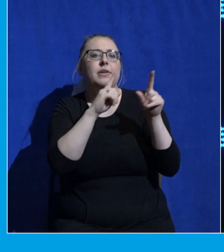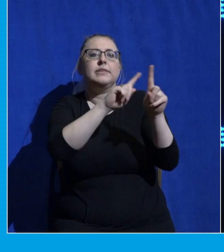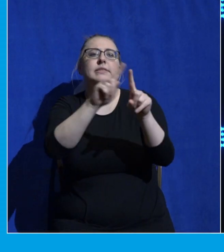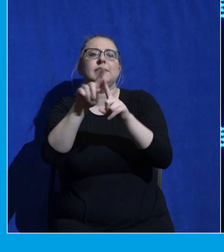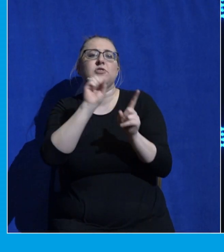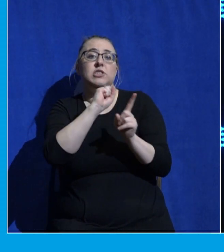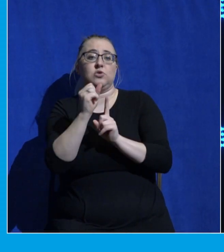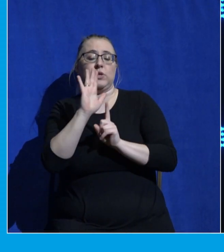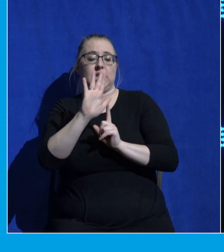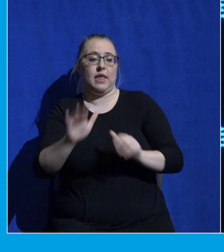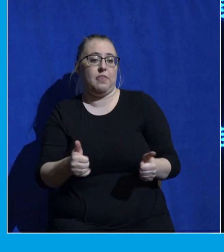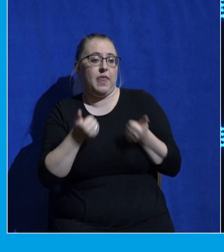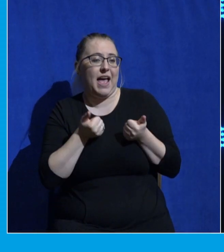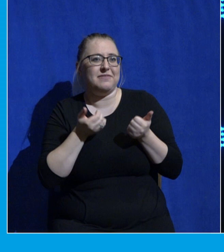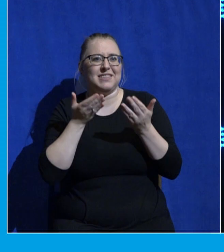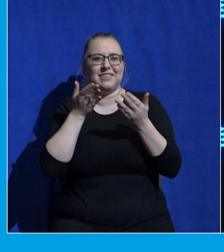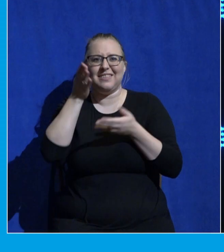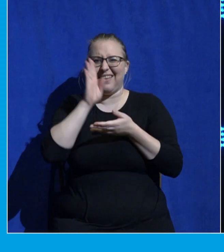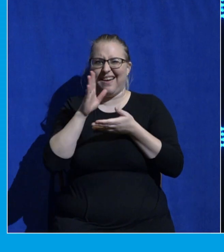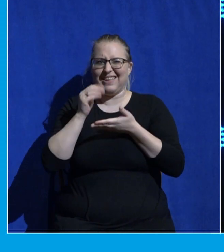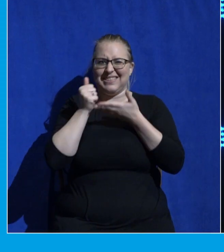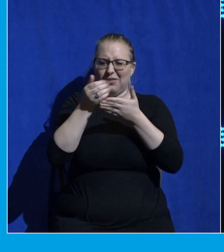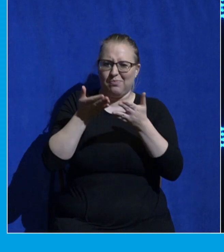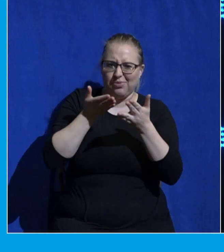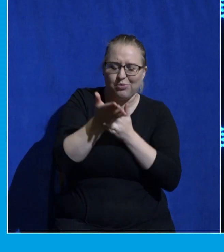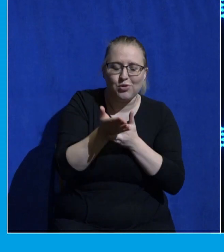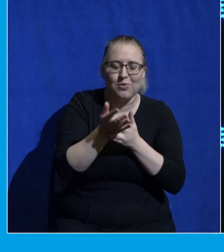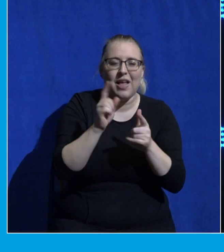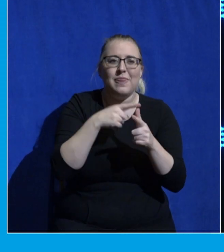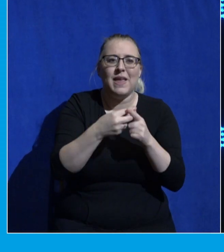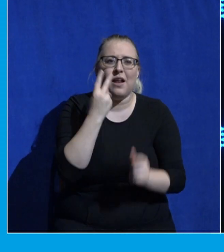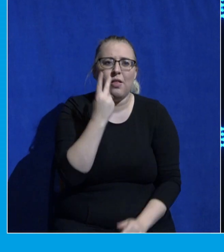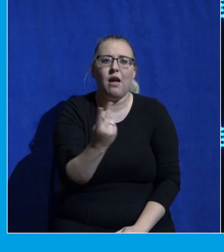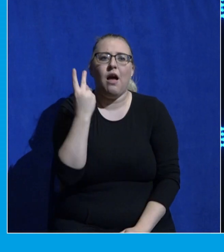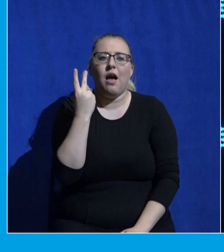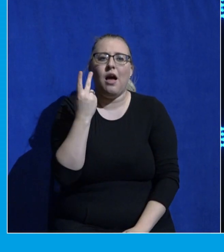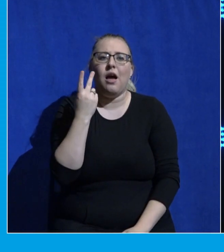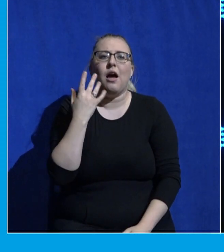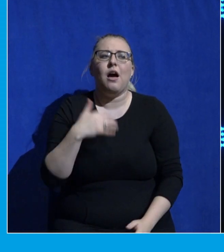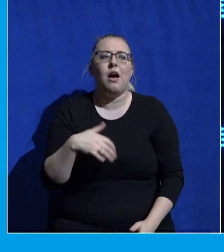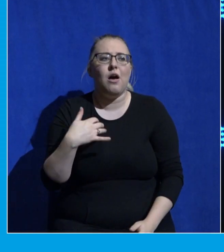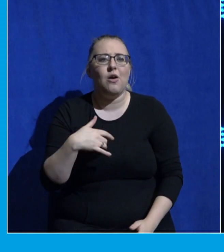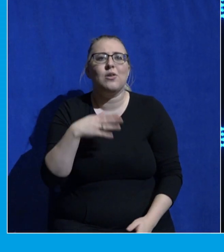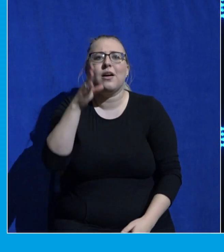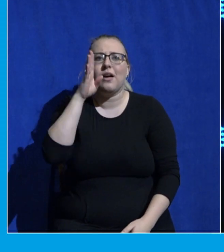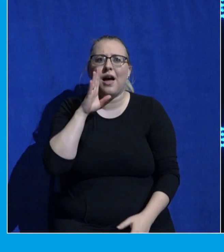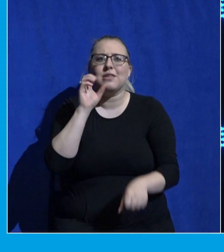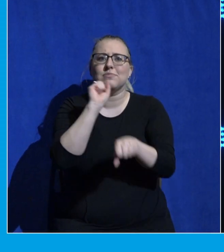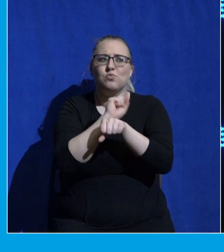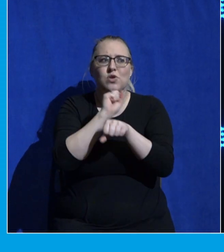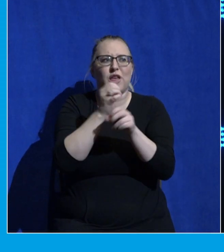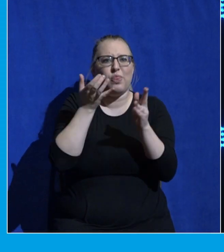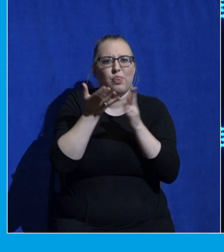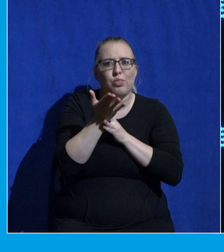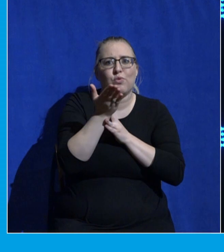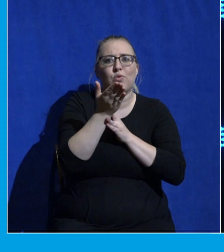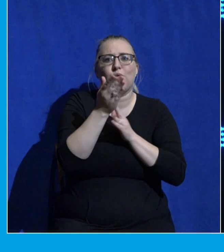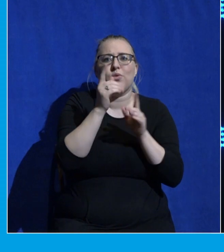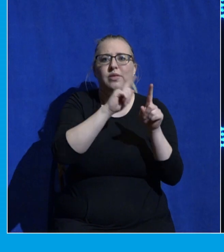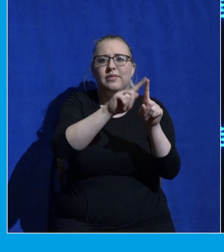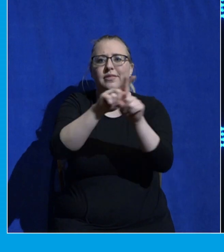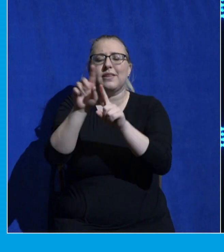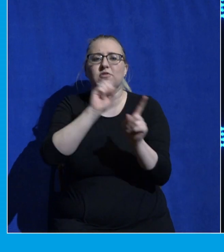through. And they're able to see in hindsight that God has been at work all along. And so I'm looking forward to preaching the sermon,